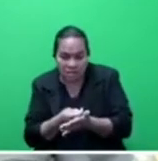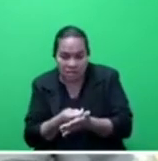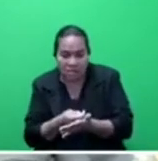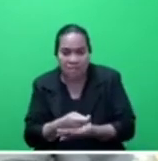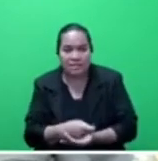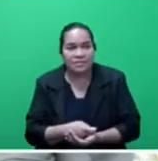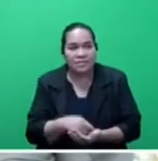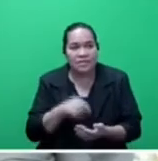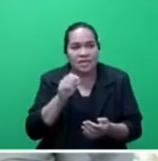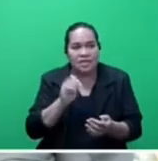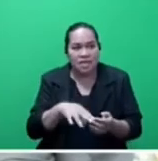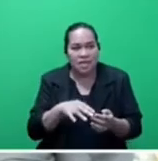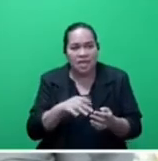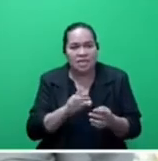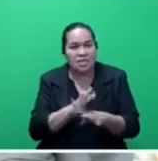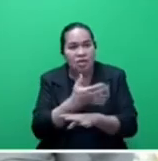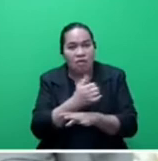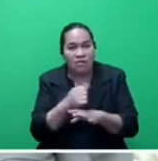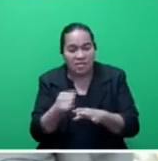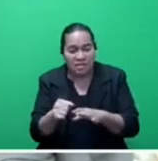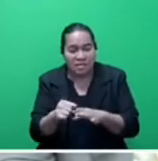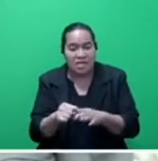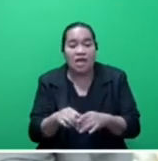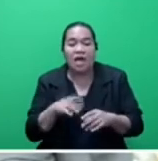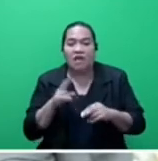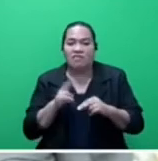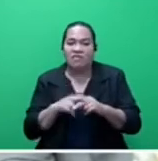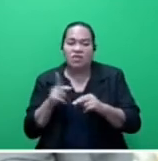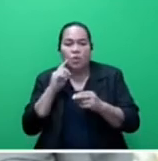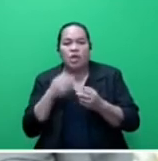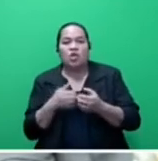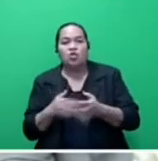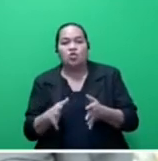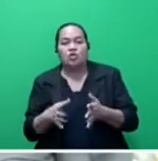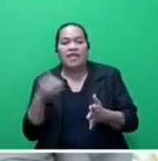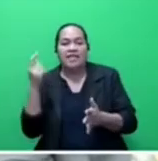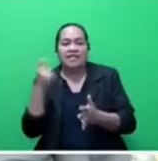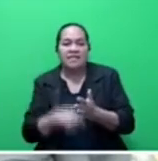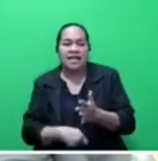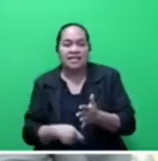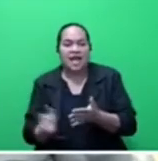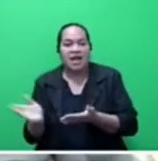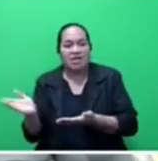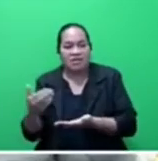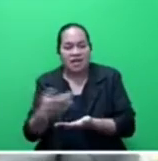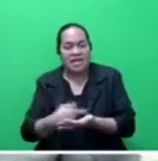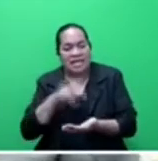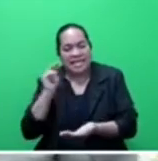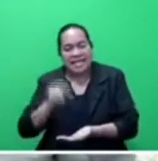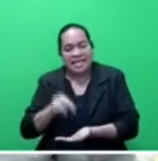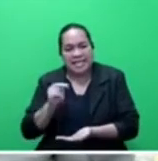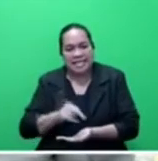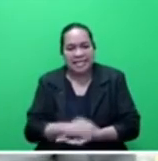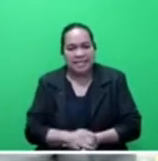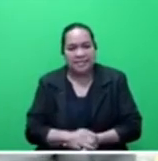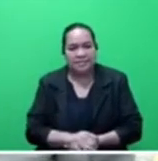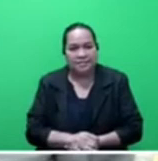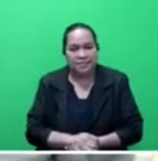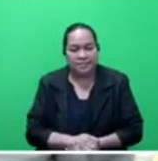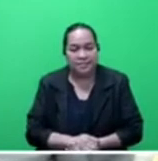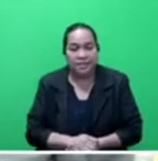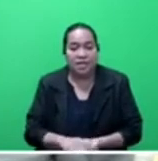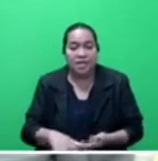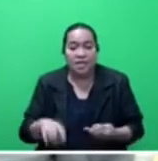the tax jurisdiction overseas. And Fiji loses out from tax revenue it direly needs. There are a number of scenarios, Honorable Speaker, that